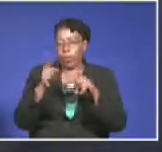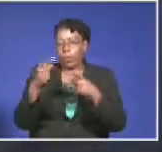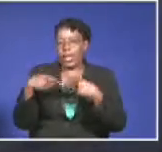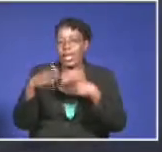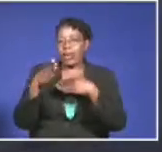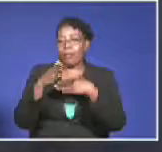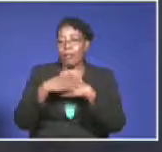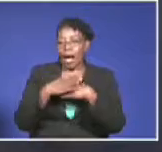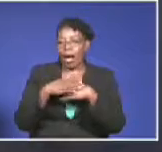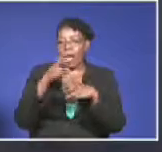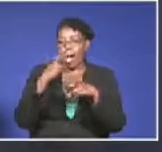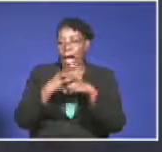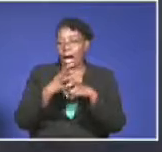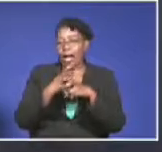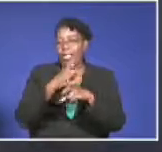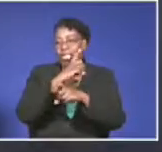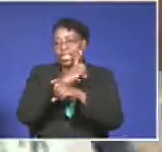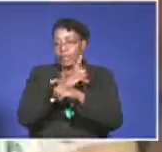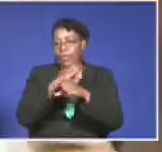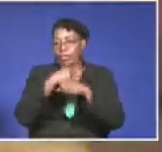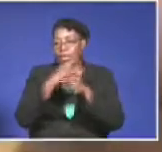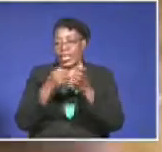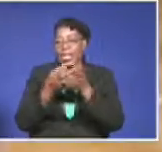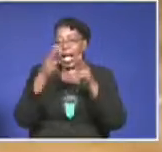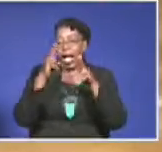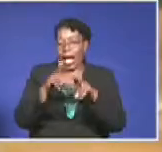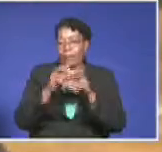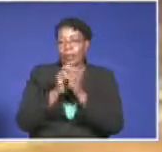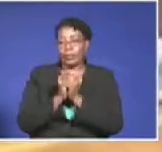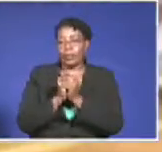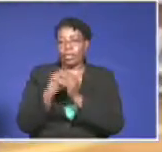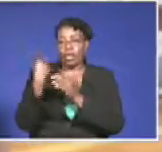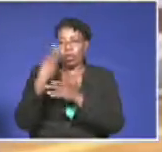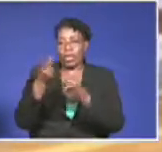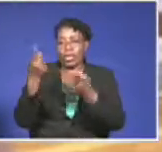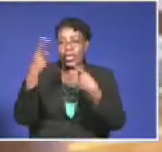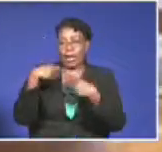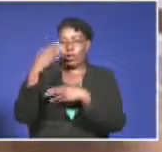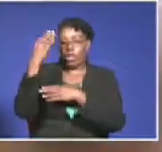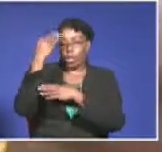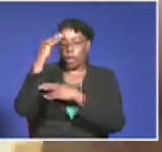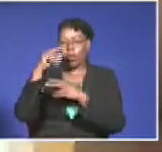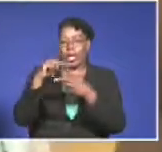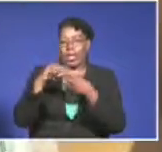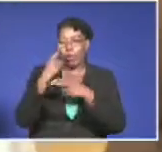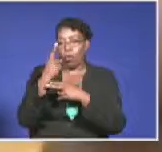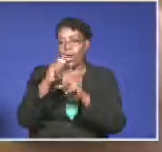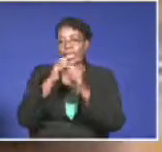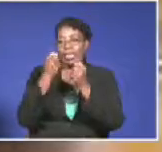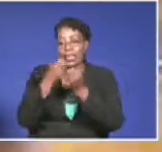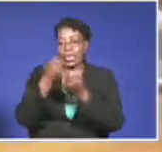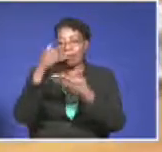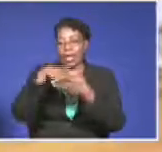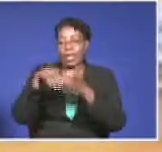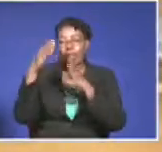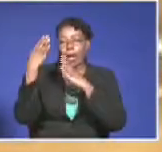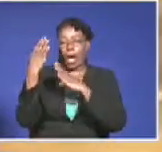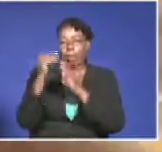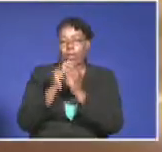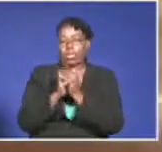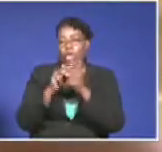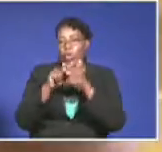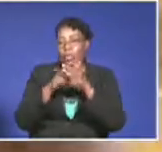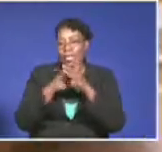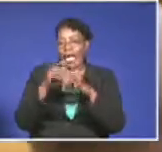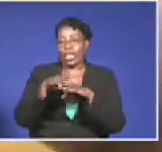our half-court defense and we made it happen tonight. We came in here knowing that we were the #1 team in the Bahamas, so we just wanted to play our game. We started off slow